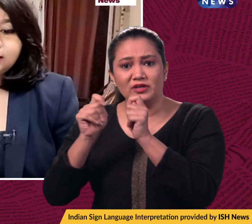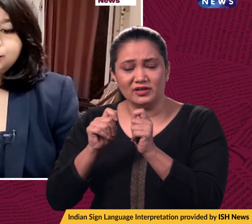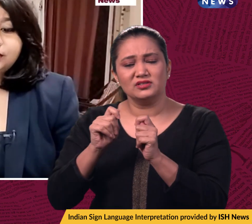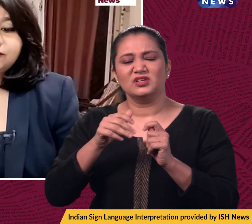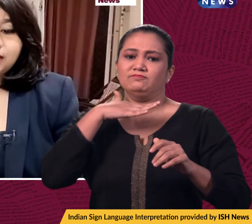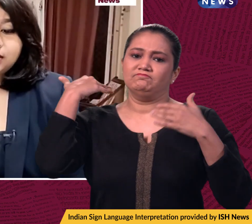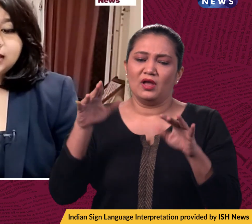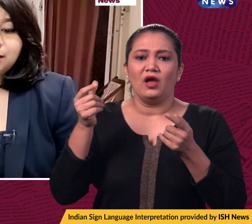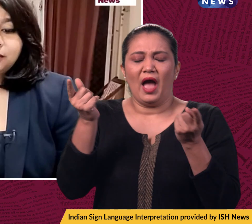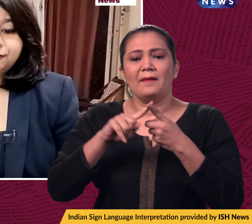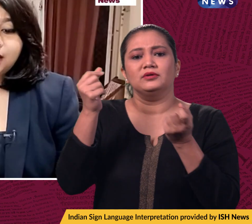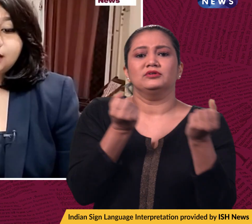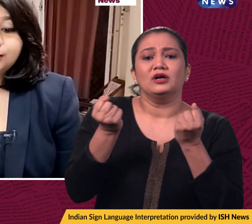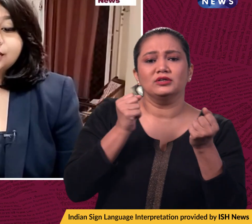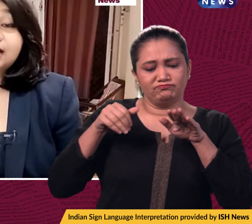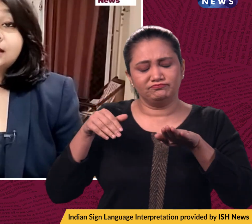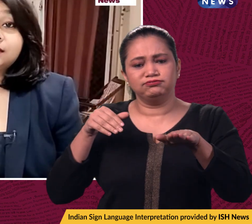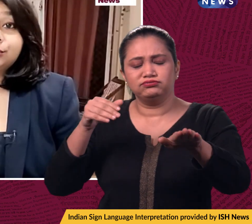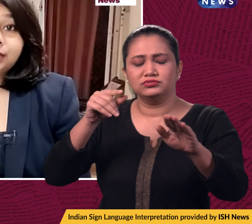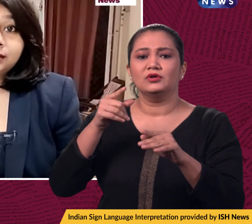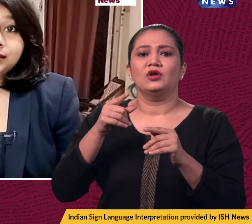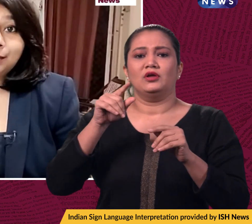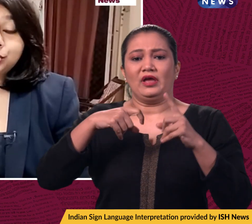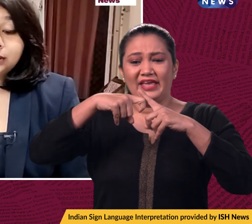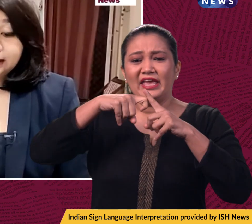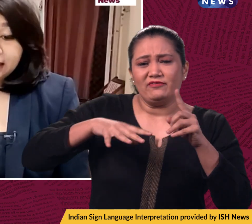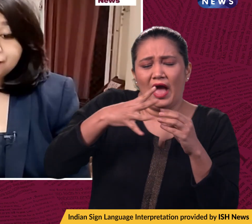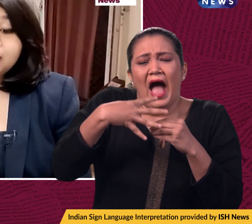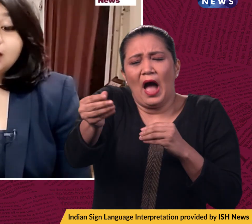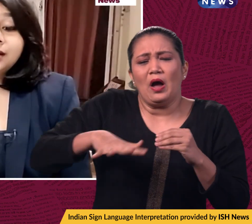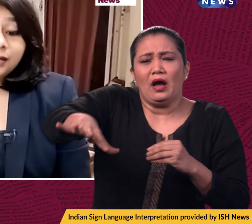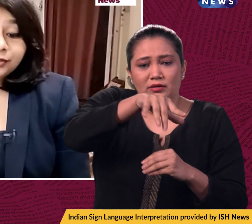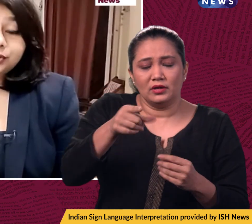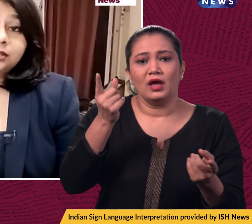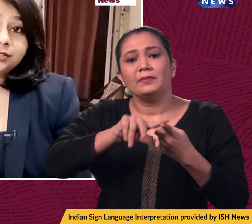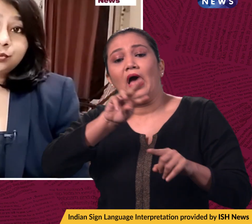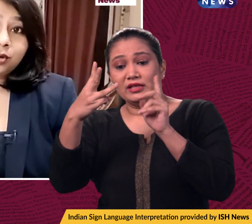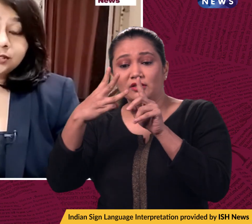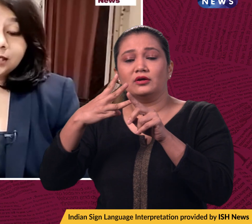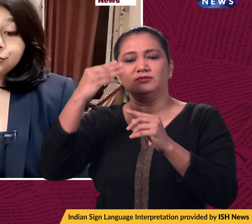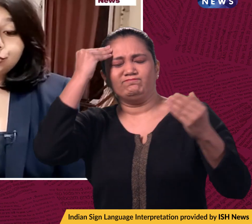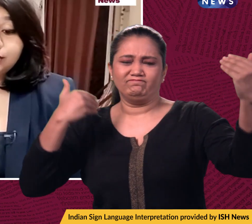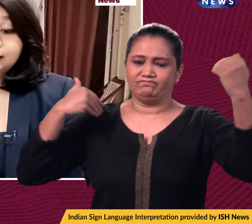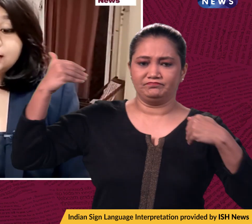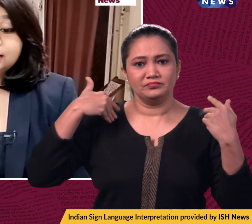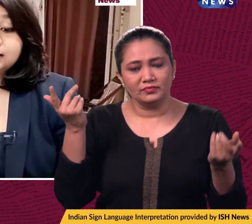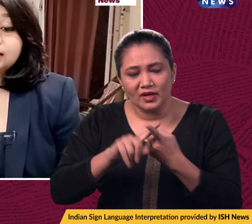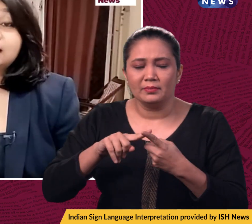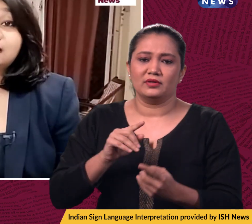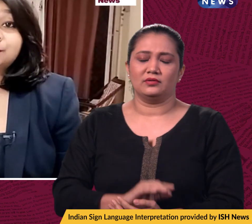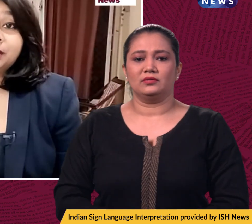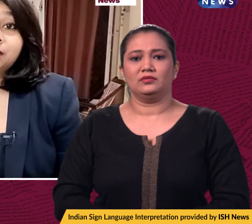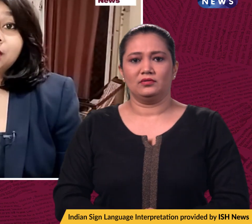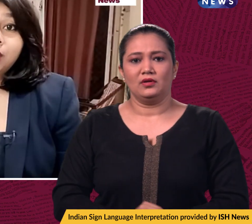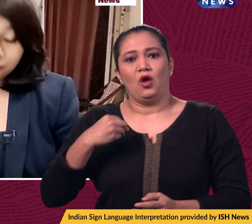were killed when their vehicle came under fire outside the Ukrainian capital in Kyiv. Another journalist was injured in the incident